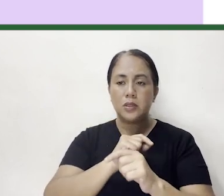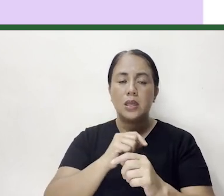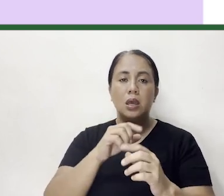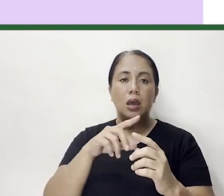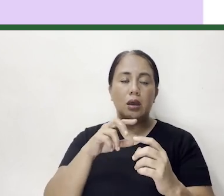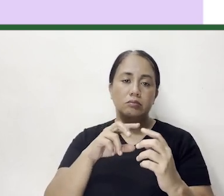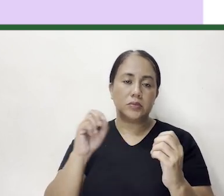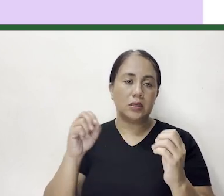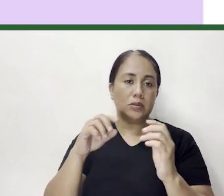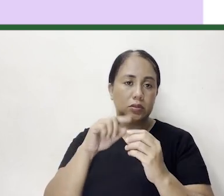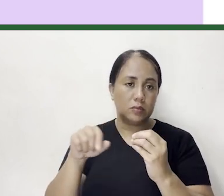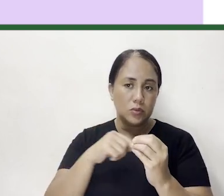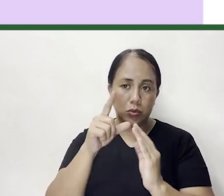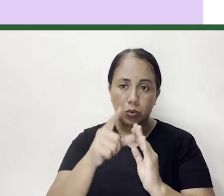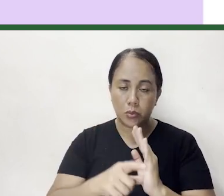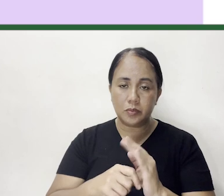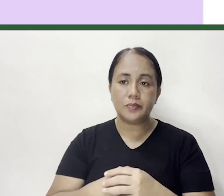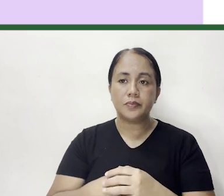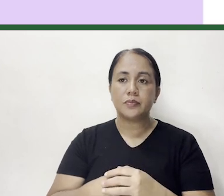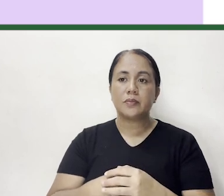disability-specific anti-discrimination law.